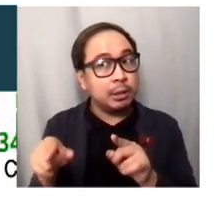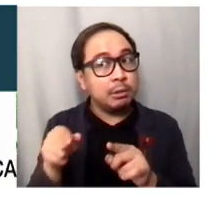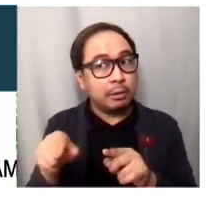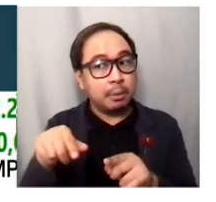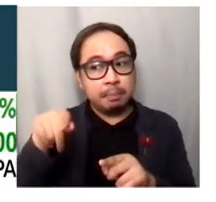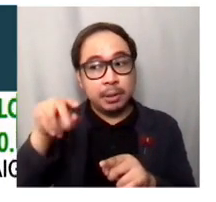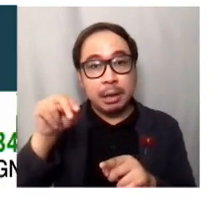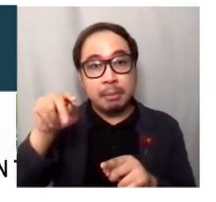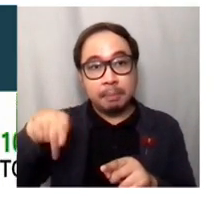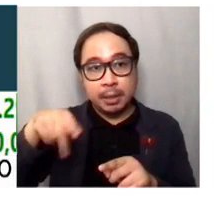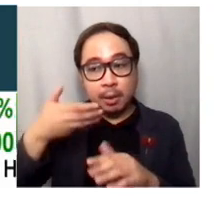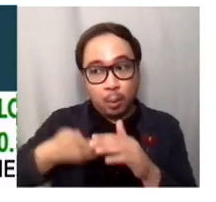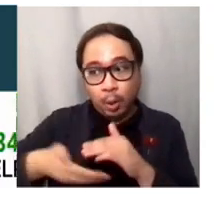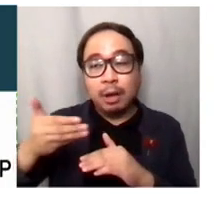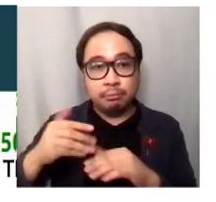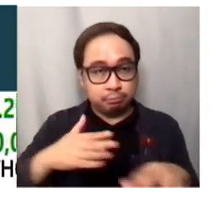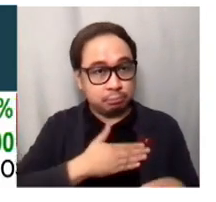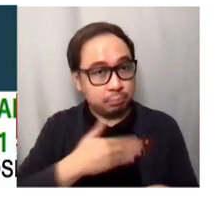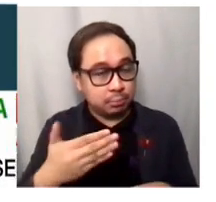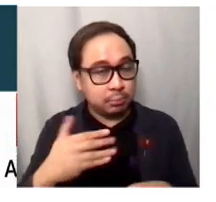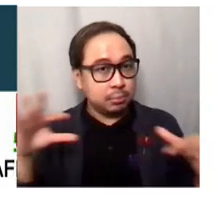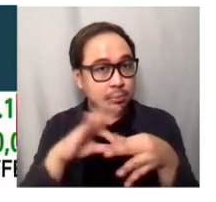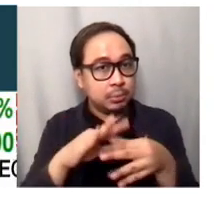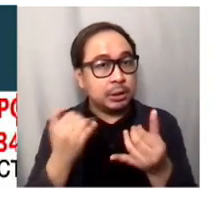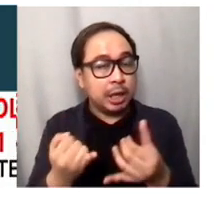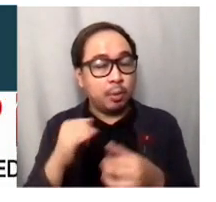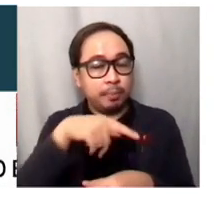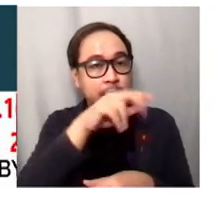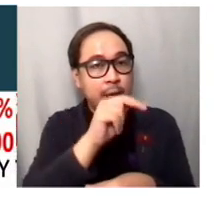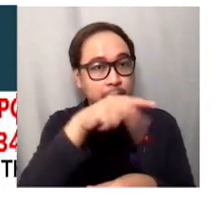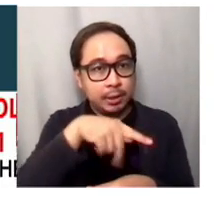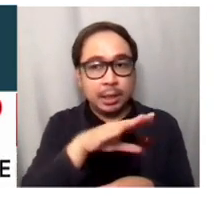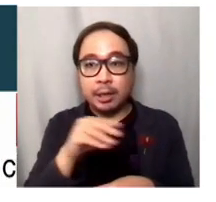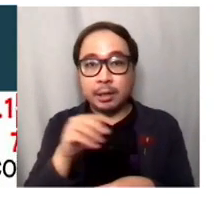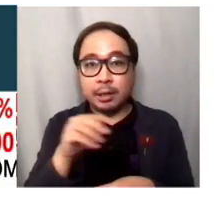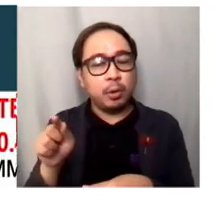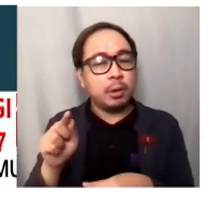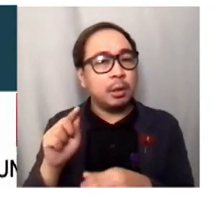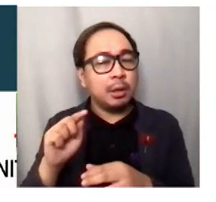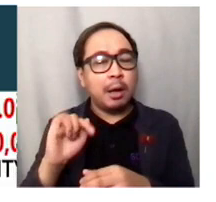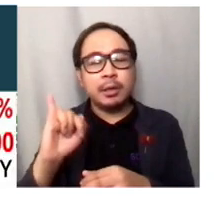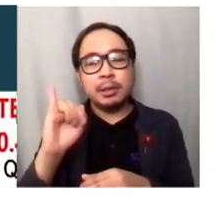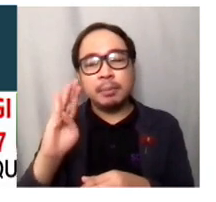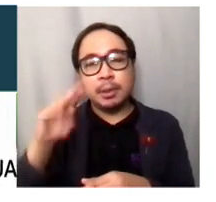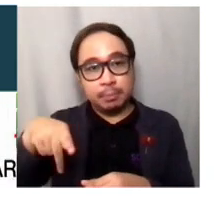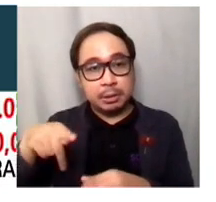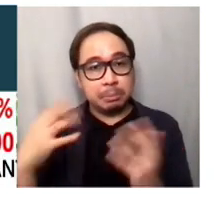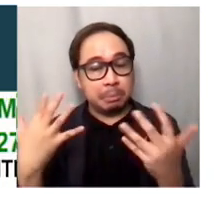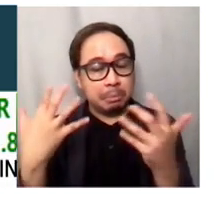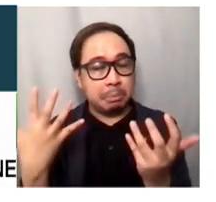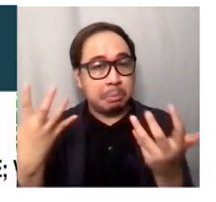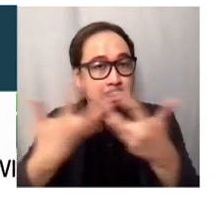this partnership now, this coordination between your organization and theirs, when do we see